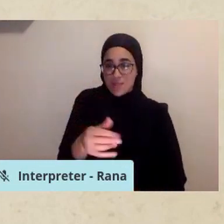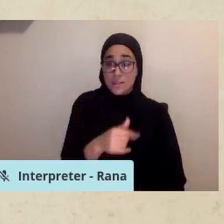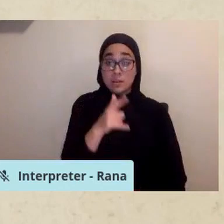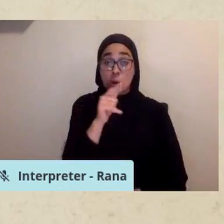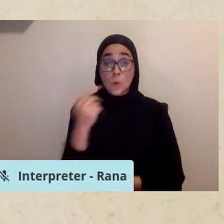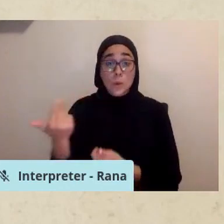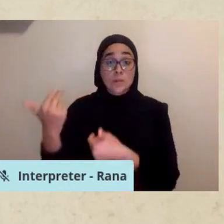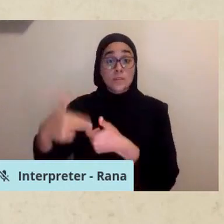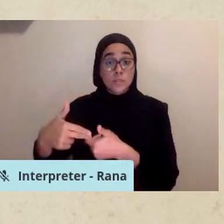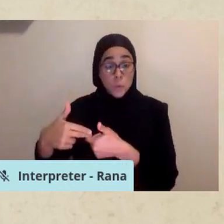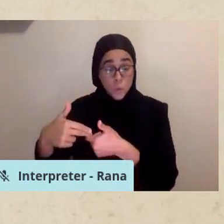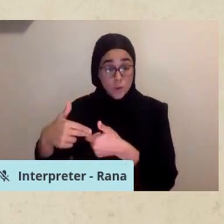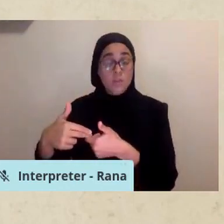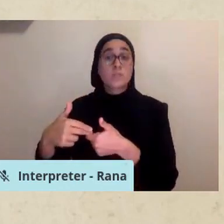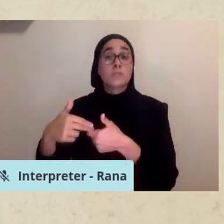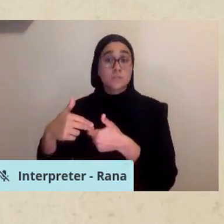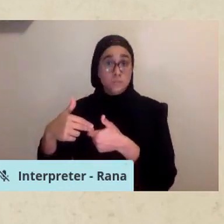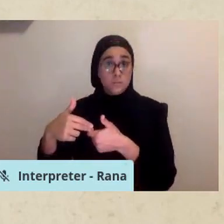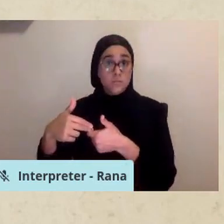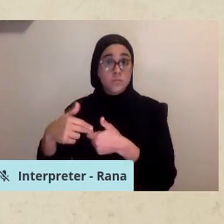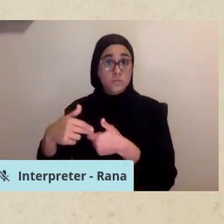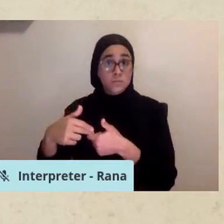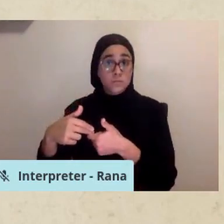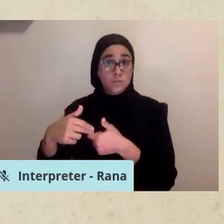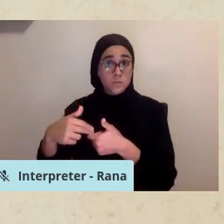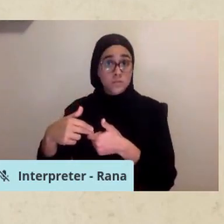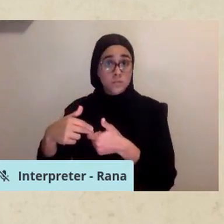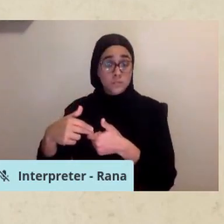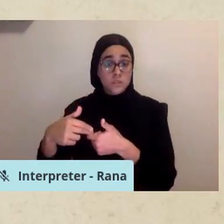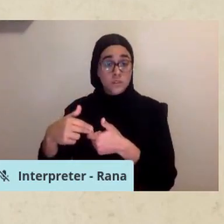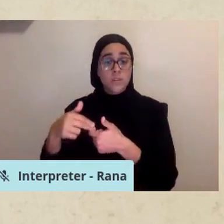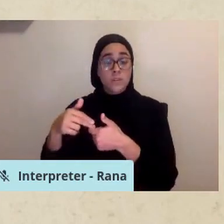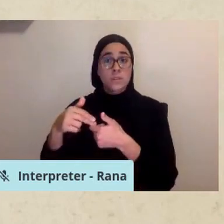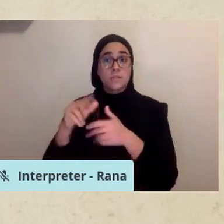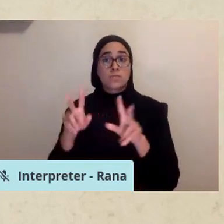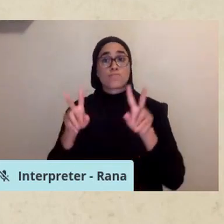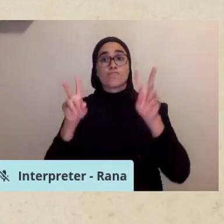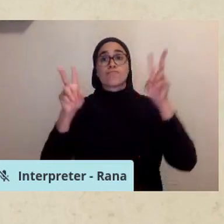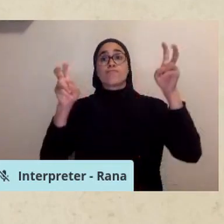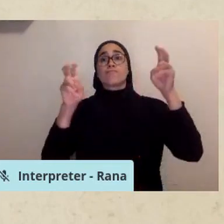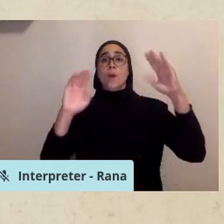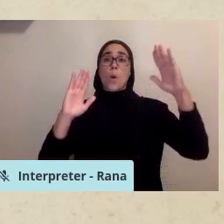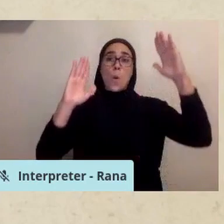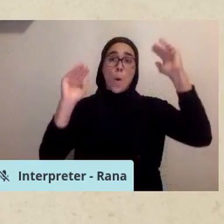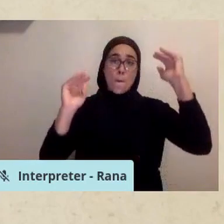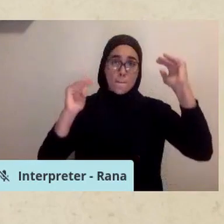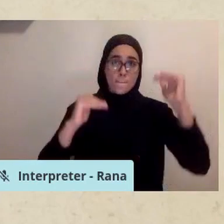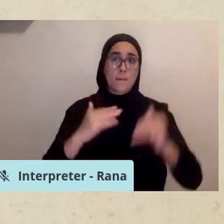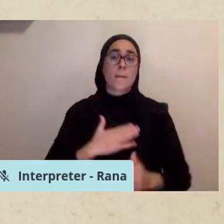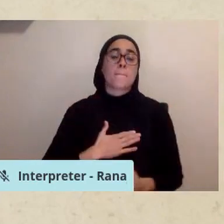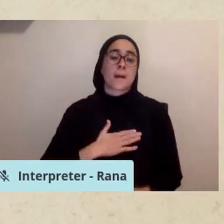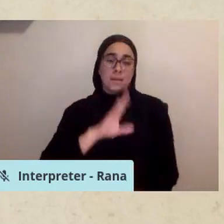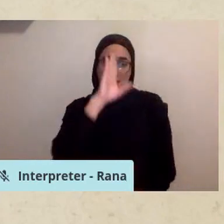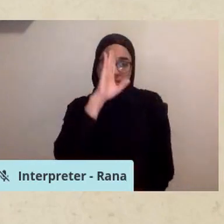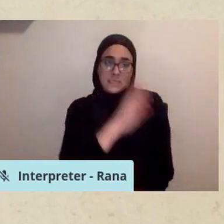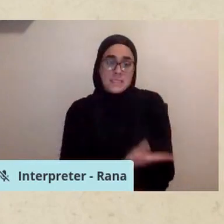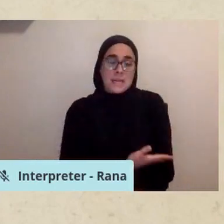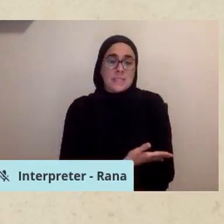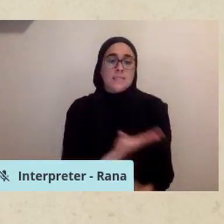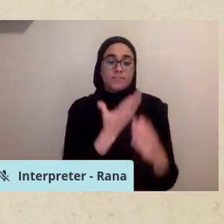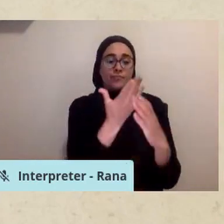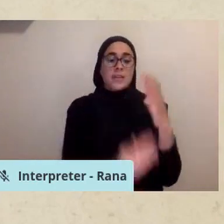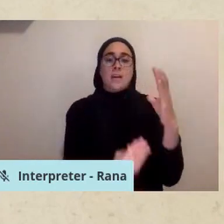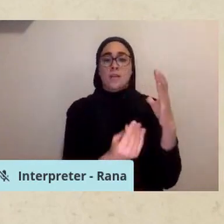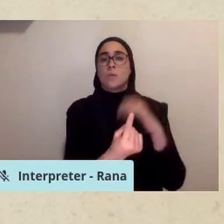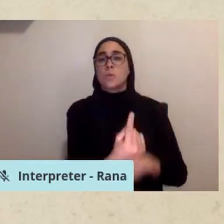conversation entitled, In a State of Hope, My Son Died Alone. Joining